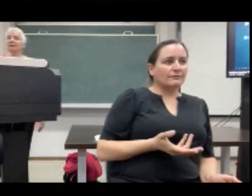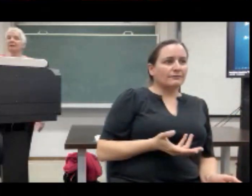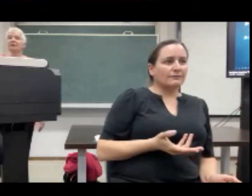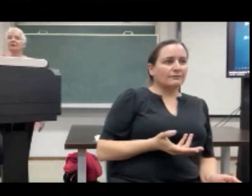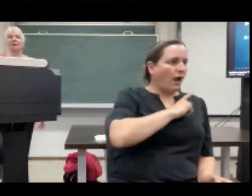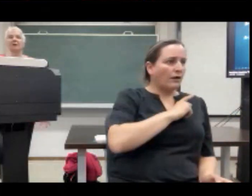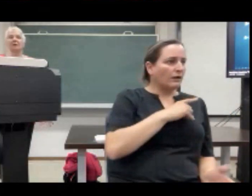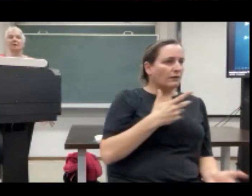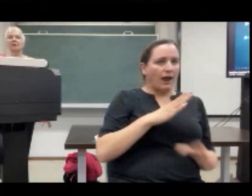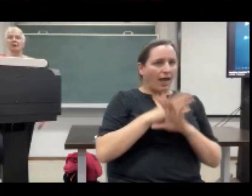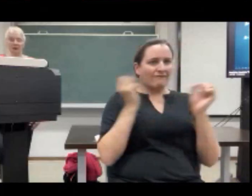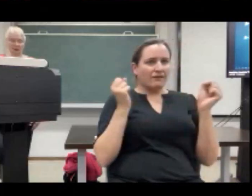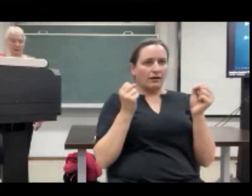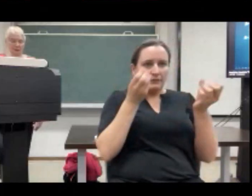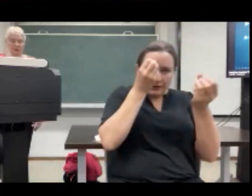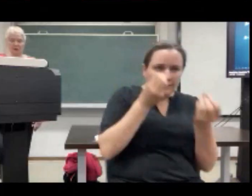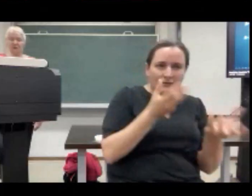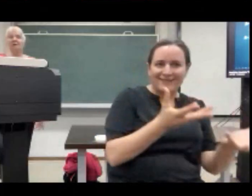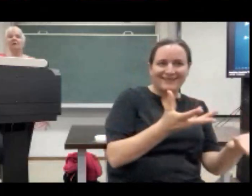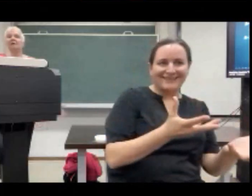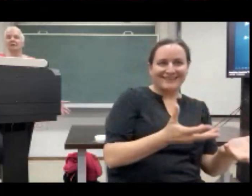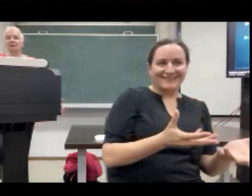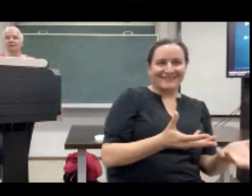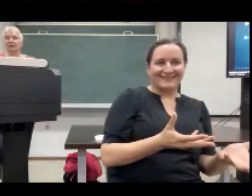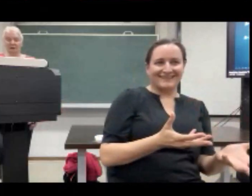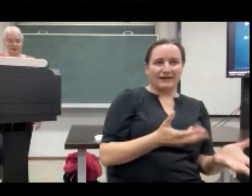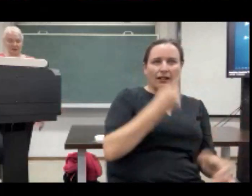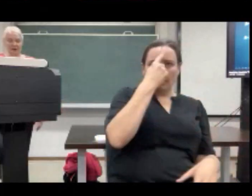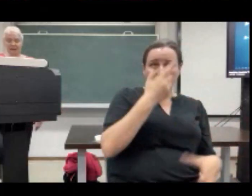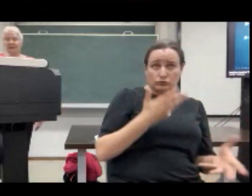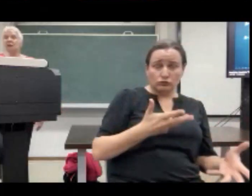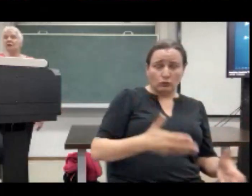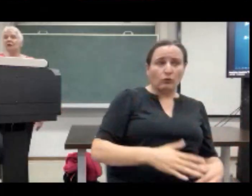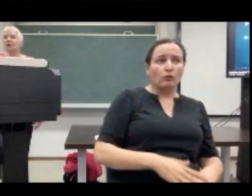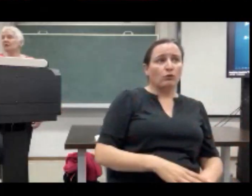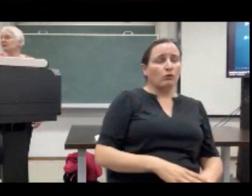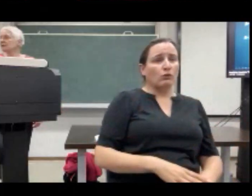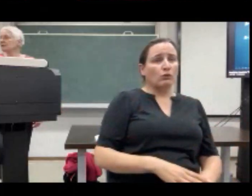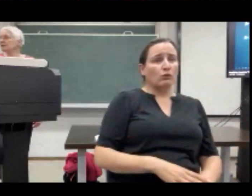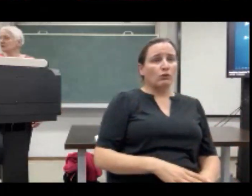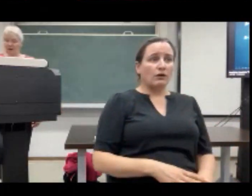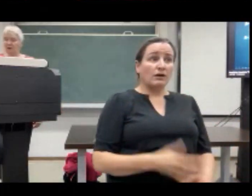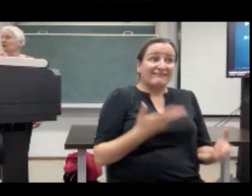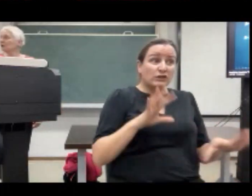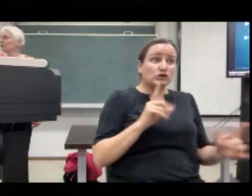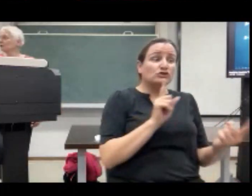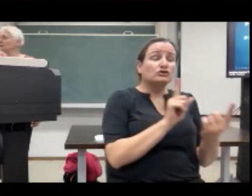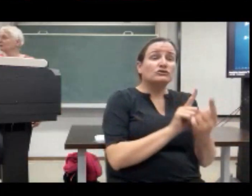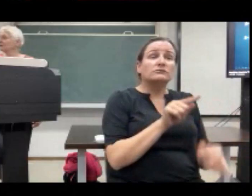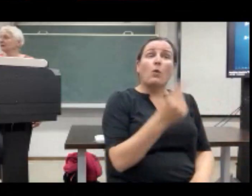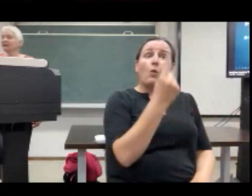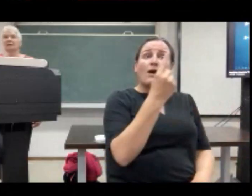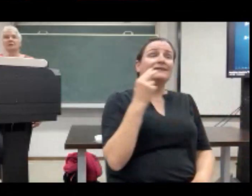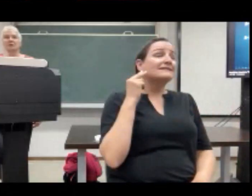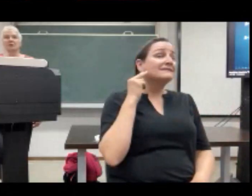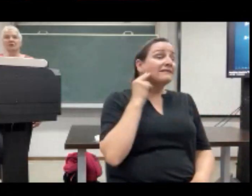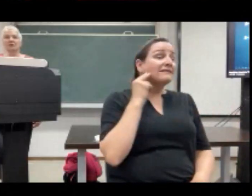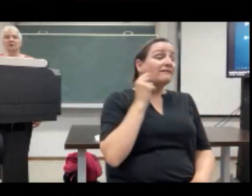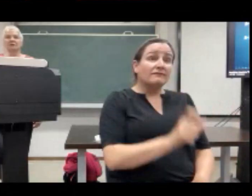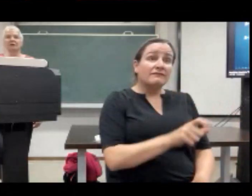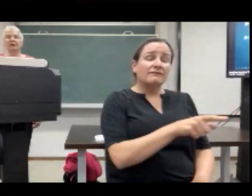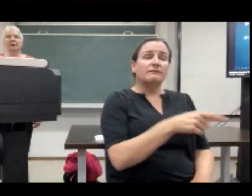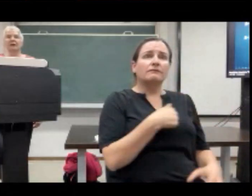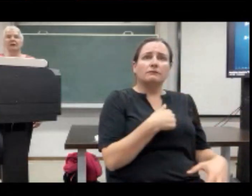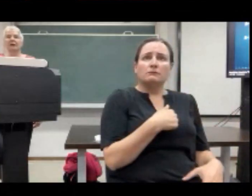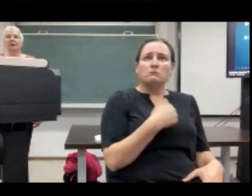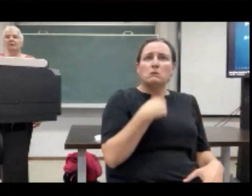But one trauma person said, I did not know that this was not normal. being in an